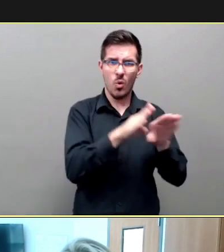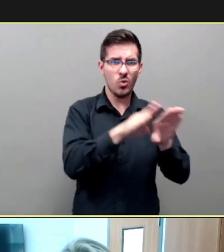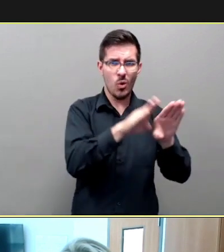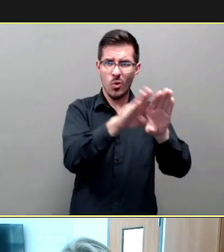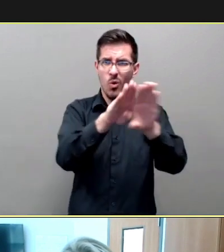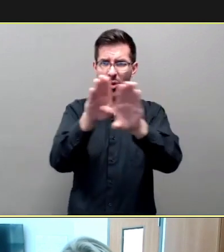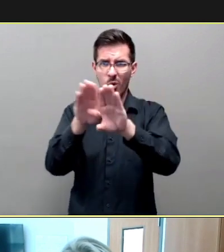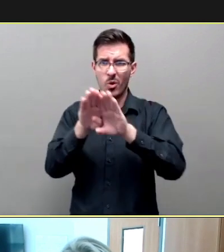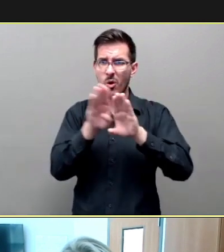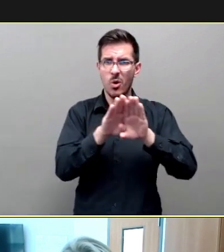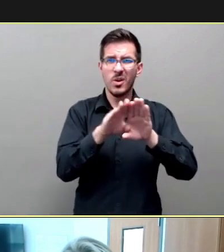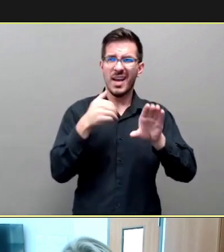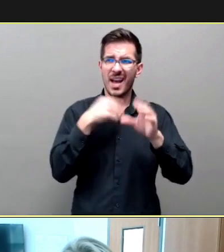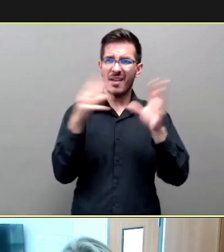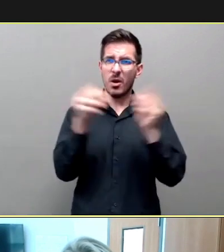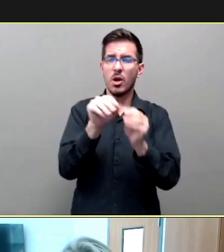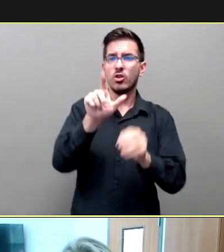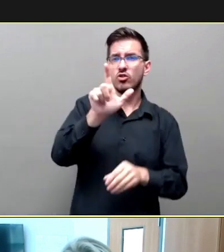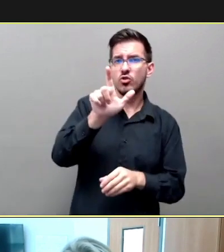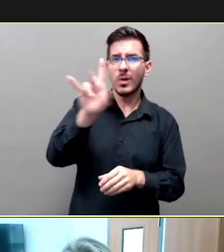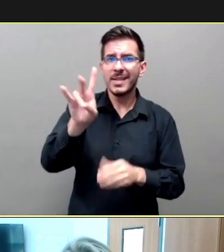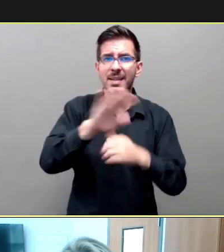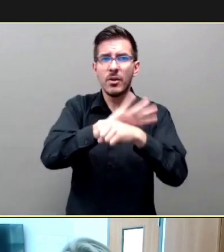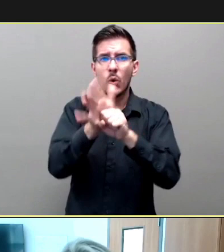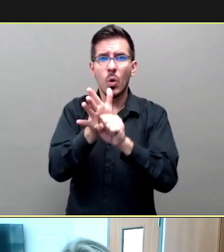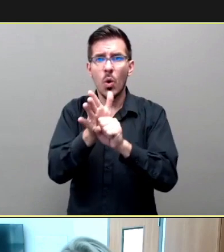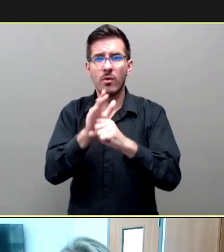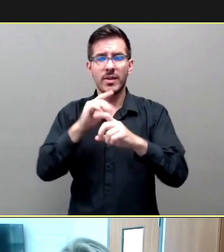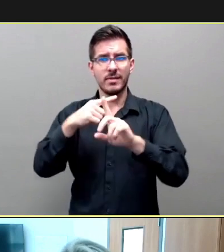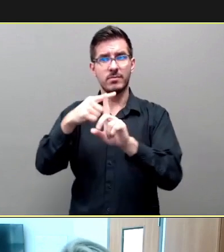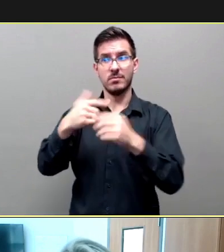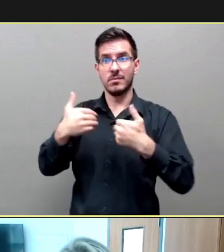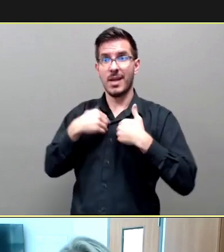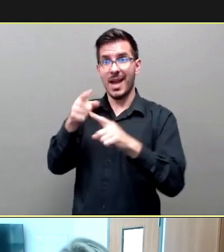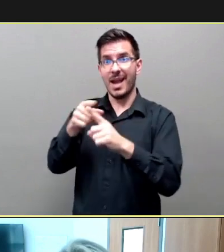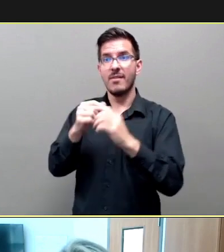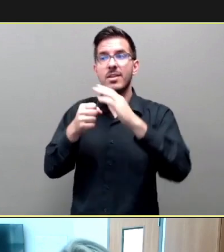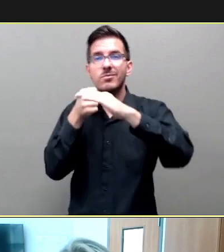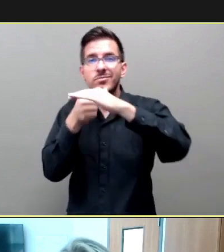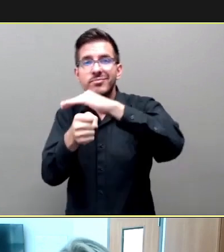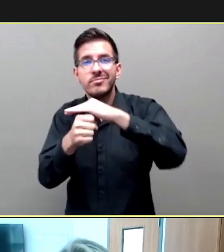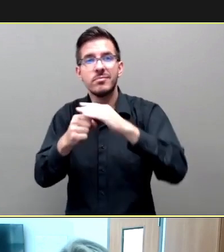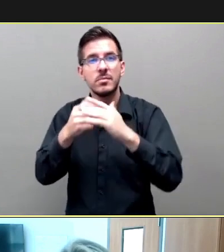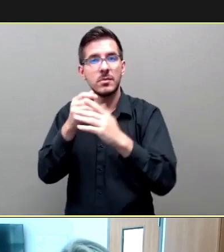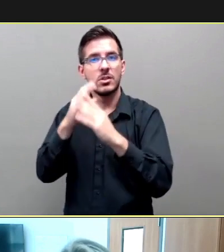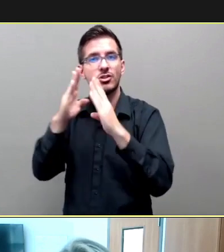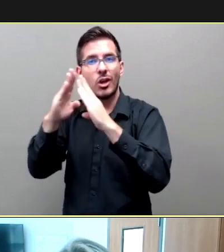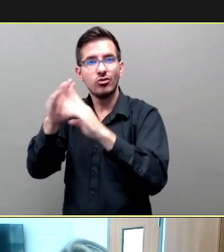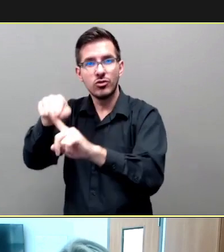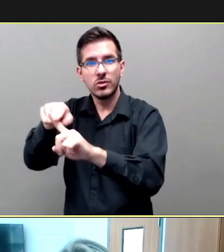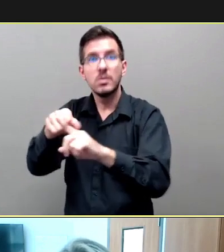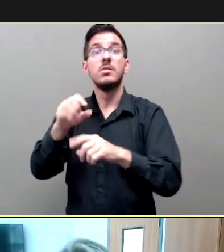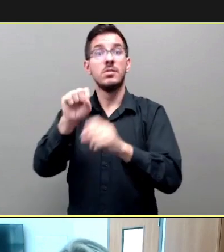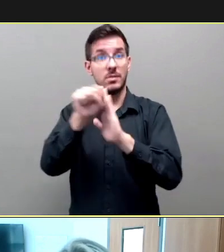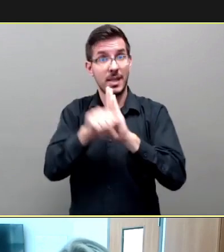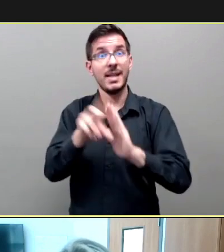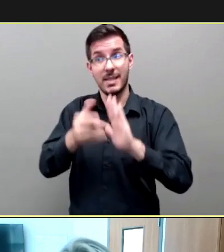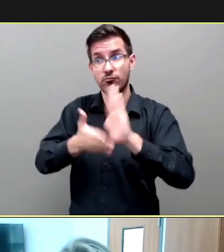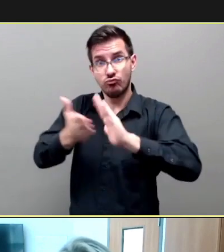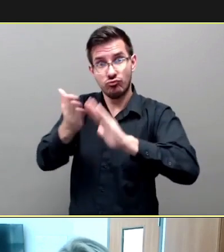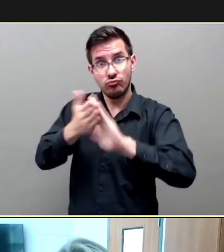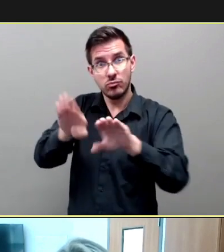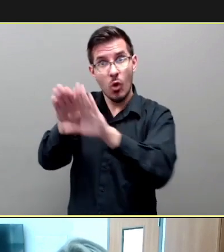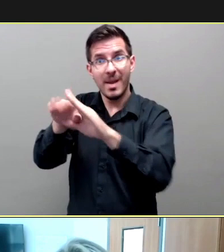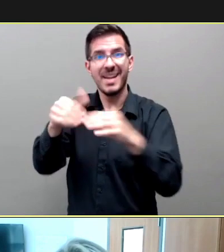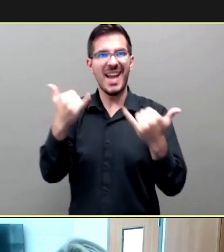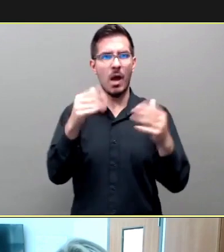the 27 COVID positive isolation shelters that the state was operating at the height of its response to the ongoing pandemic.